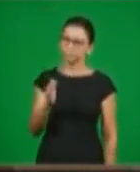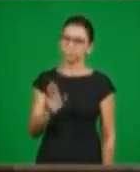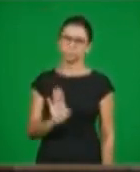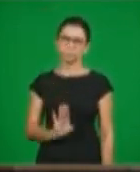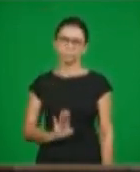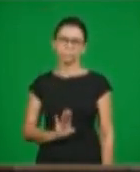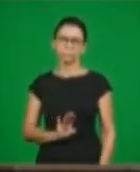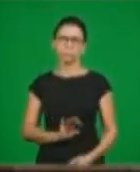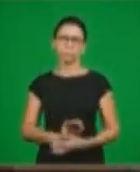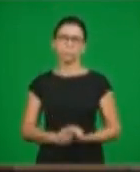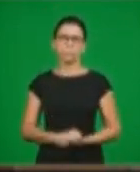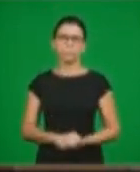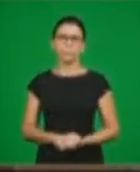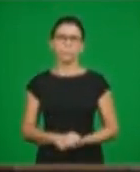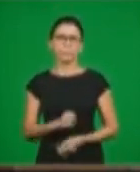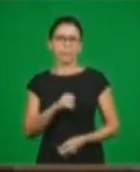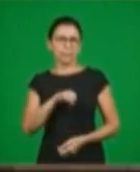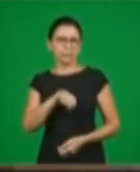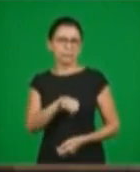doesn't matter